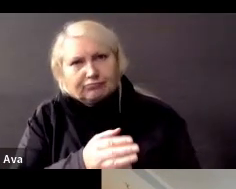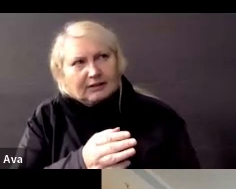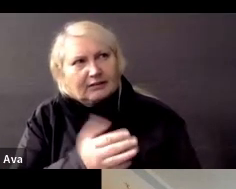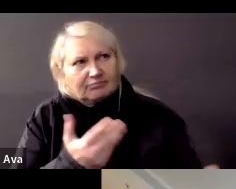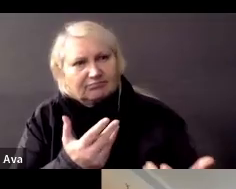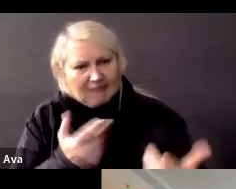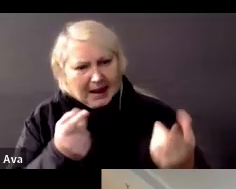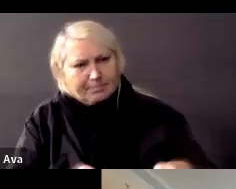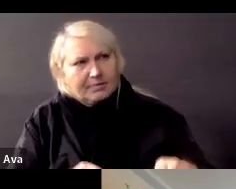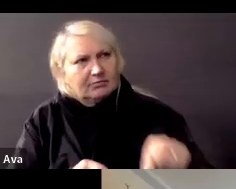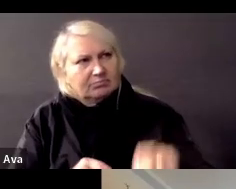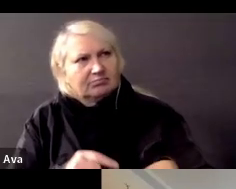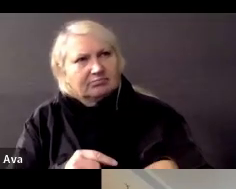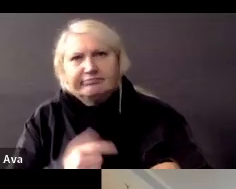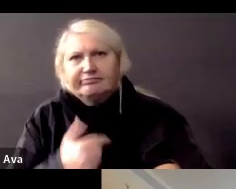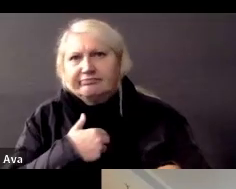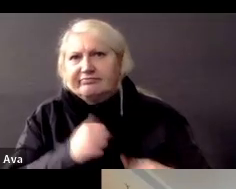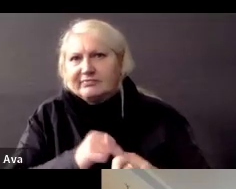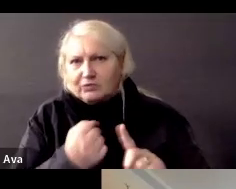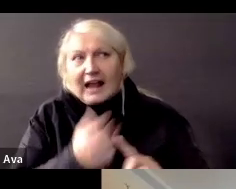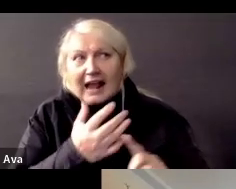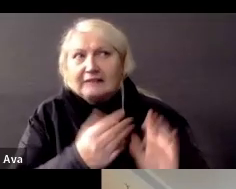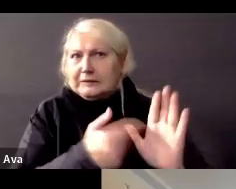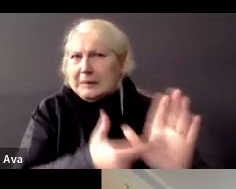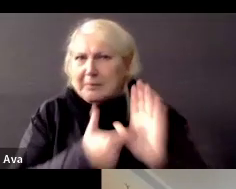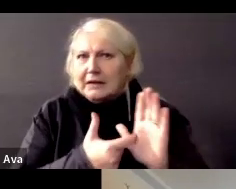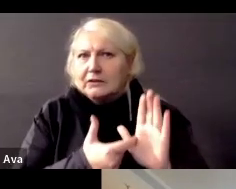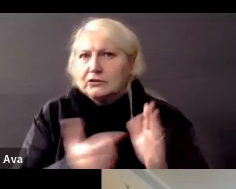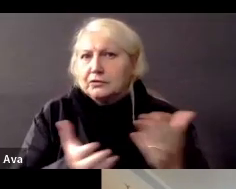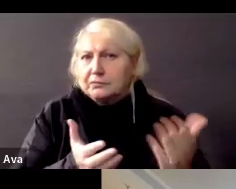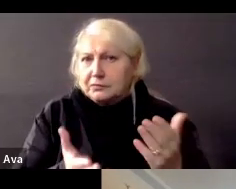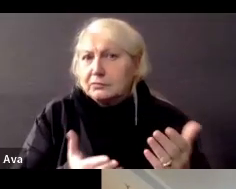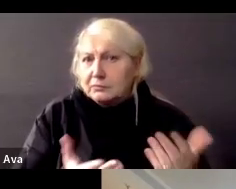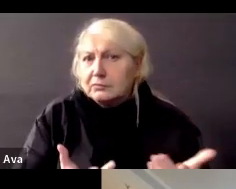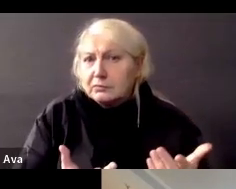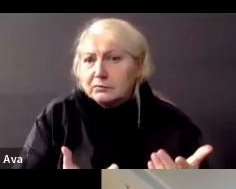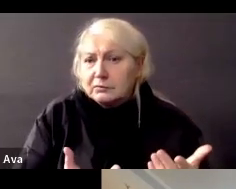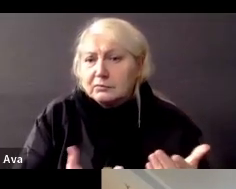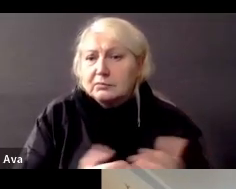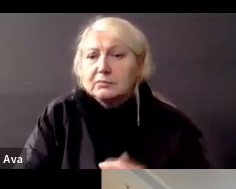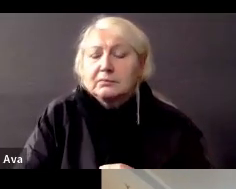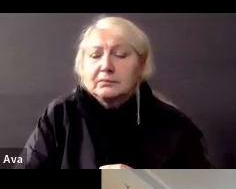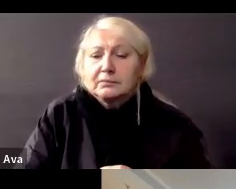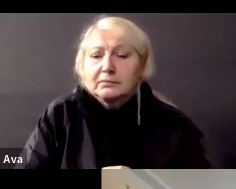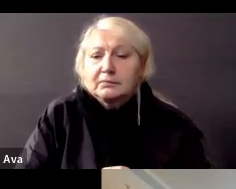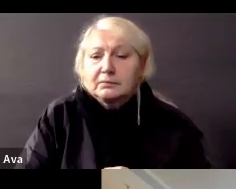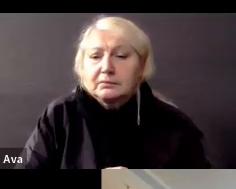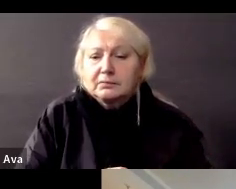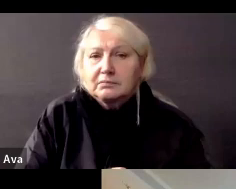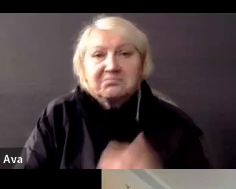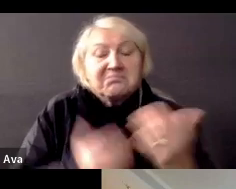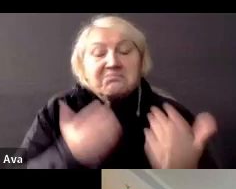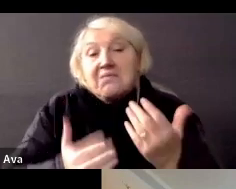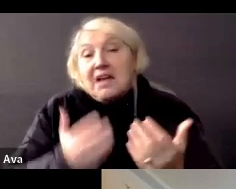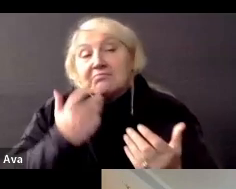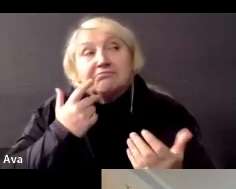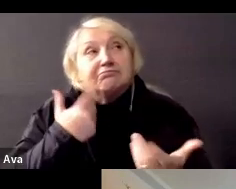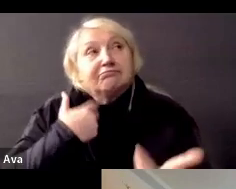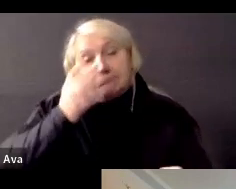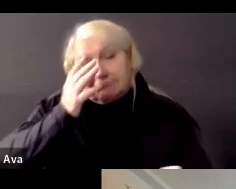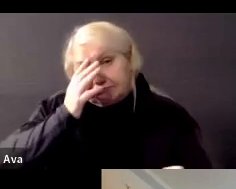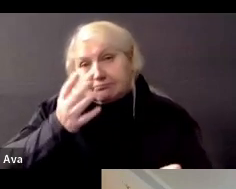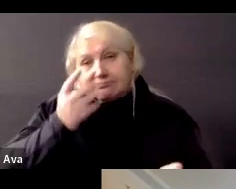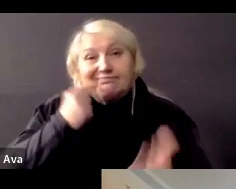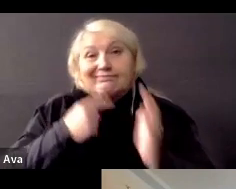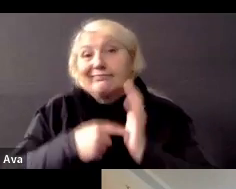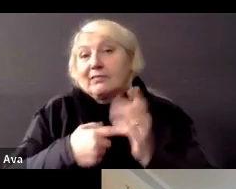rights in, whether it's going into a store or restaurant as a person